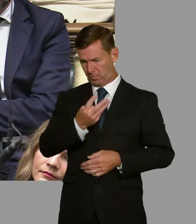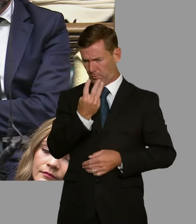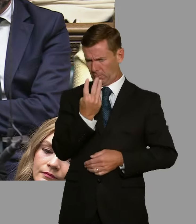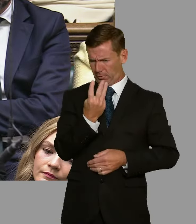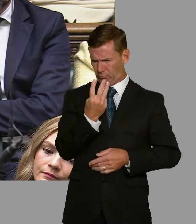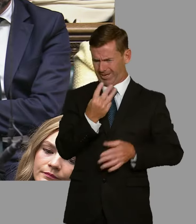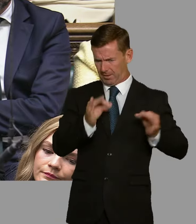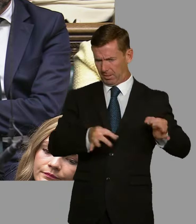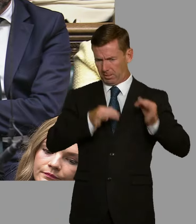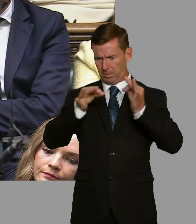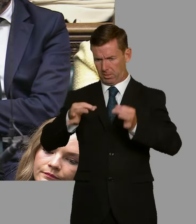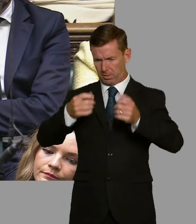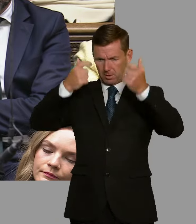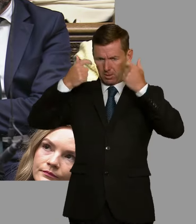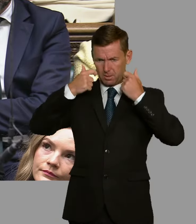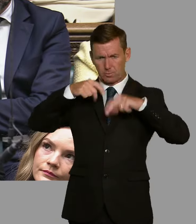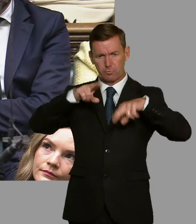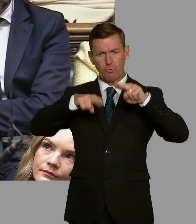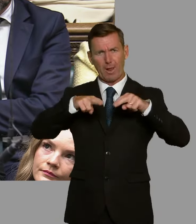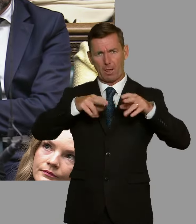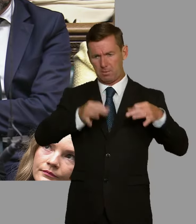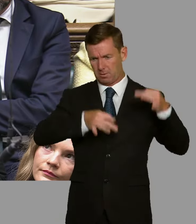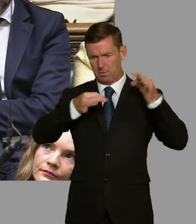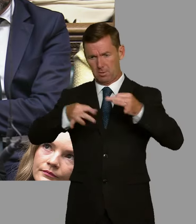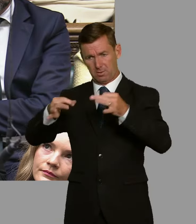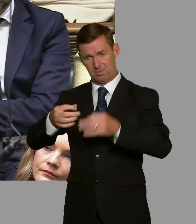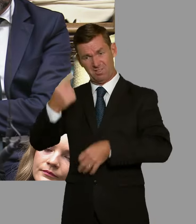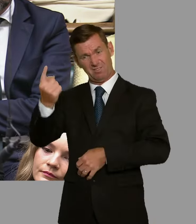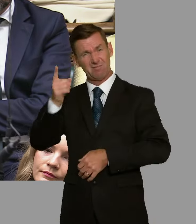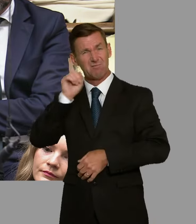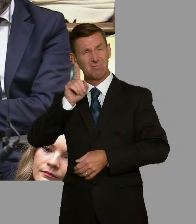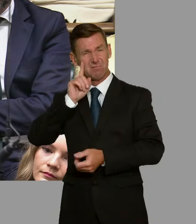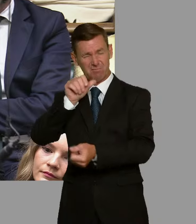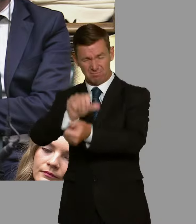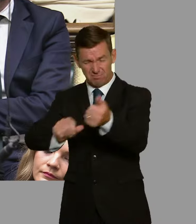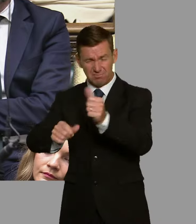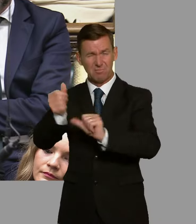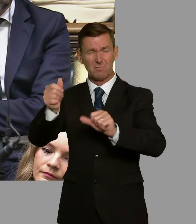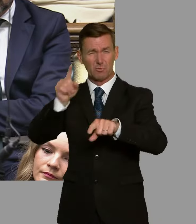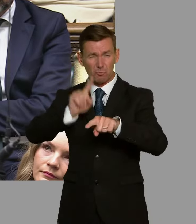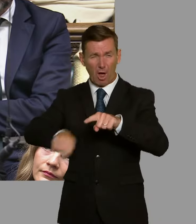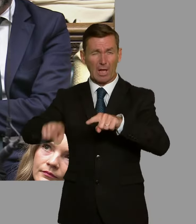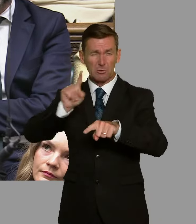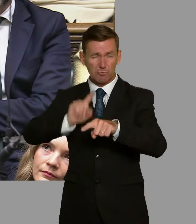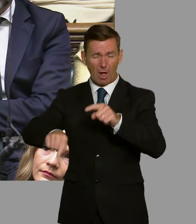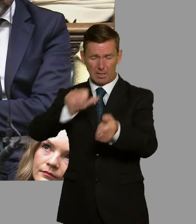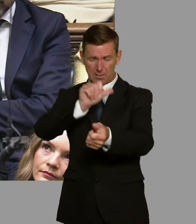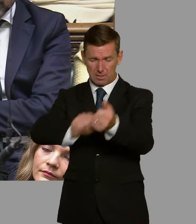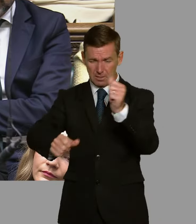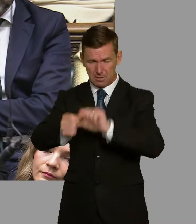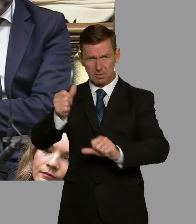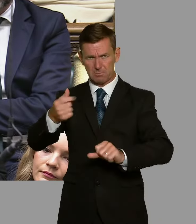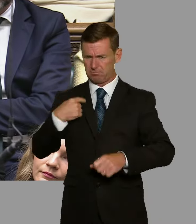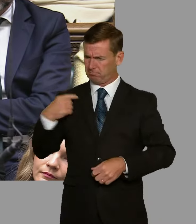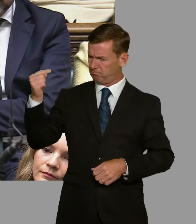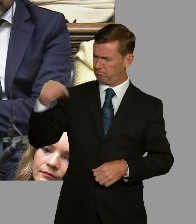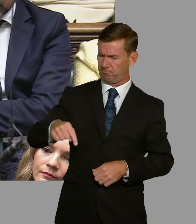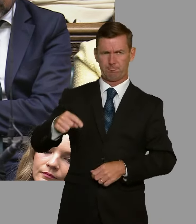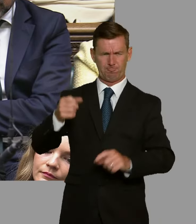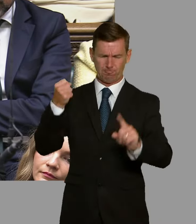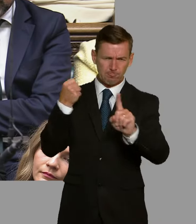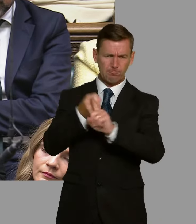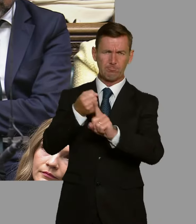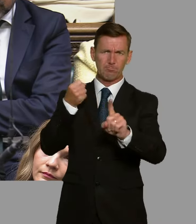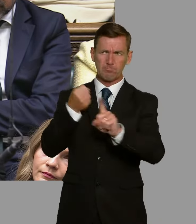attempts. I will do everything I can to use this chamber to speak out for women that are being